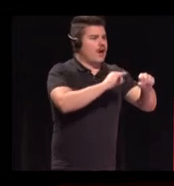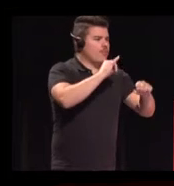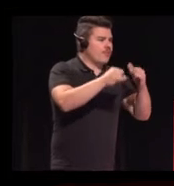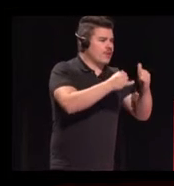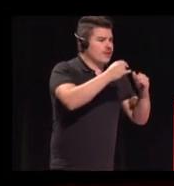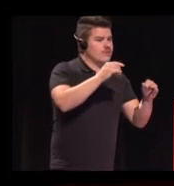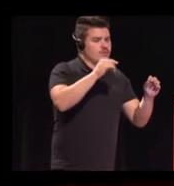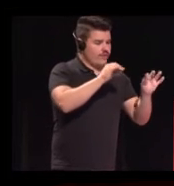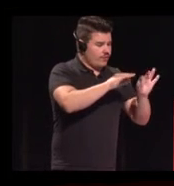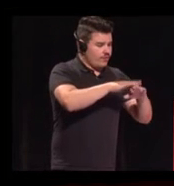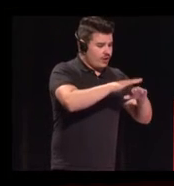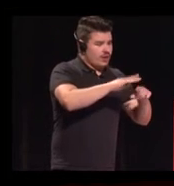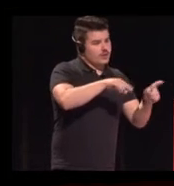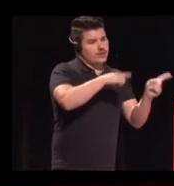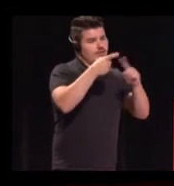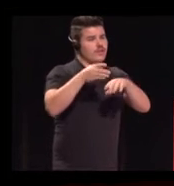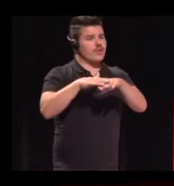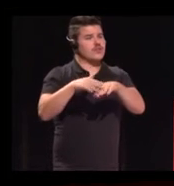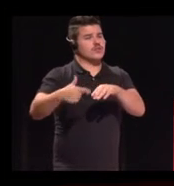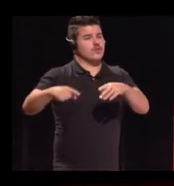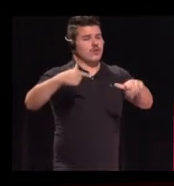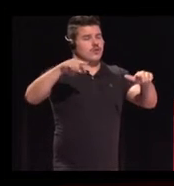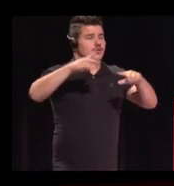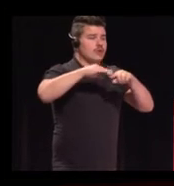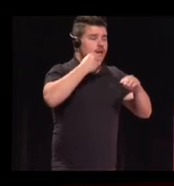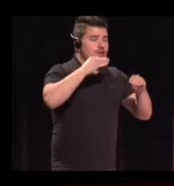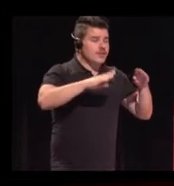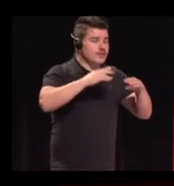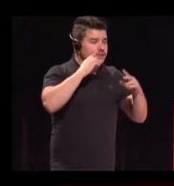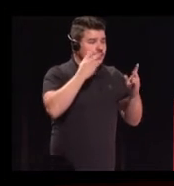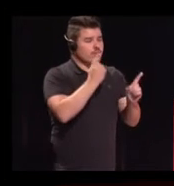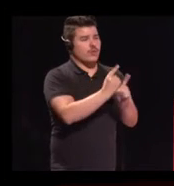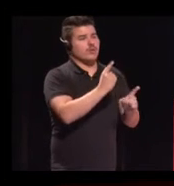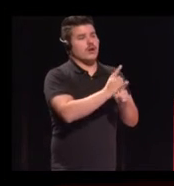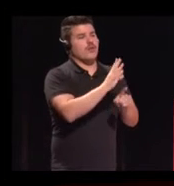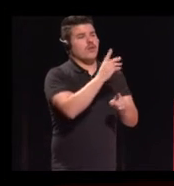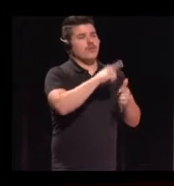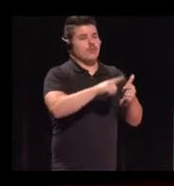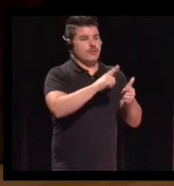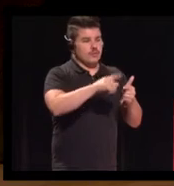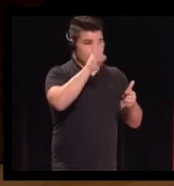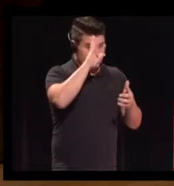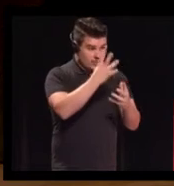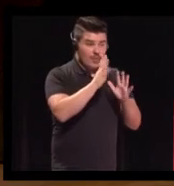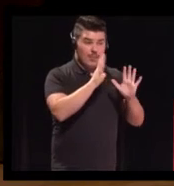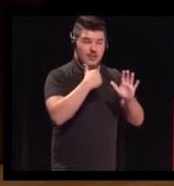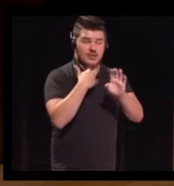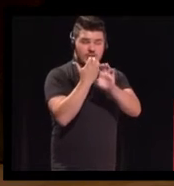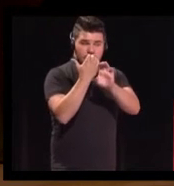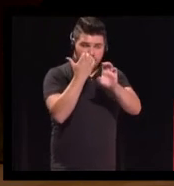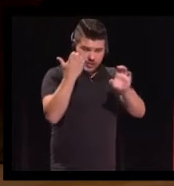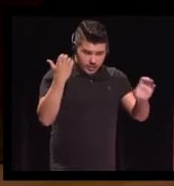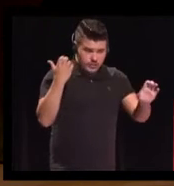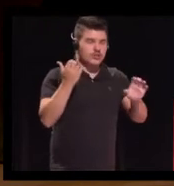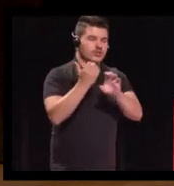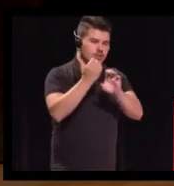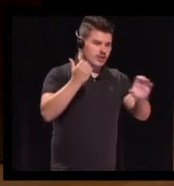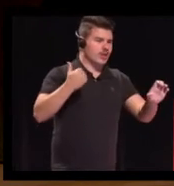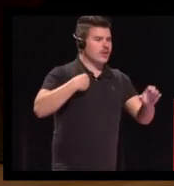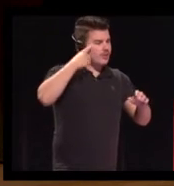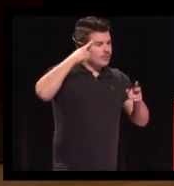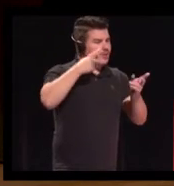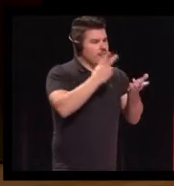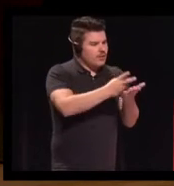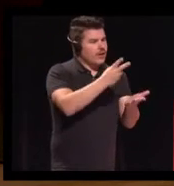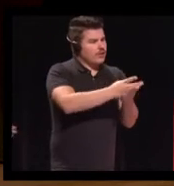very long detour to find solutions to their problem. While engineers go methodically,